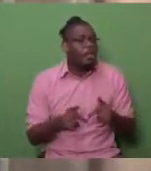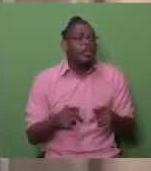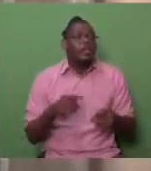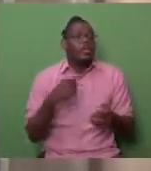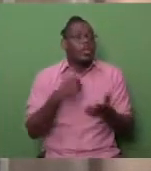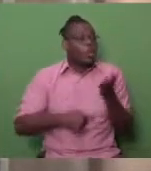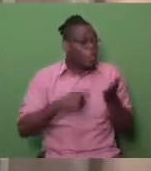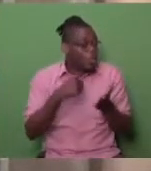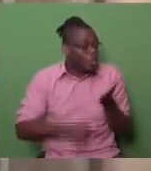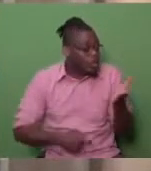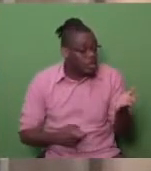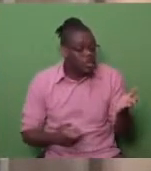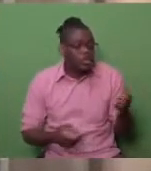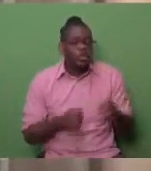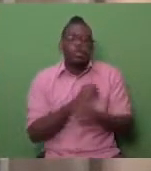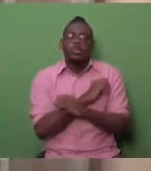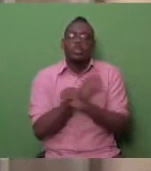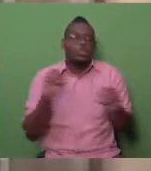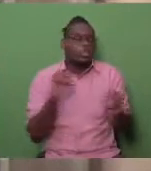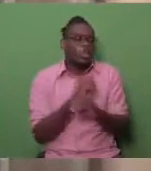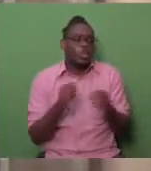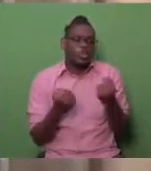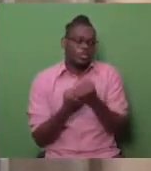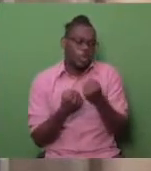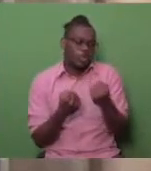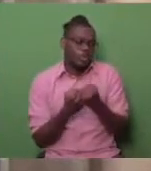is terrorizing our population.